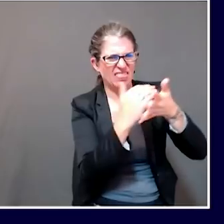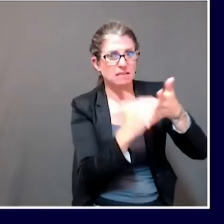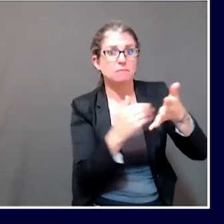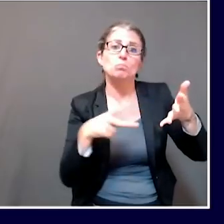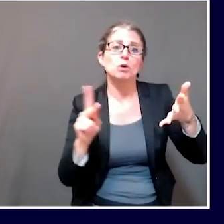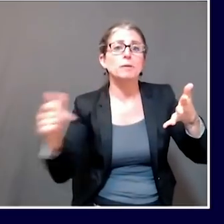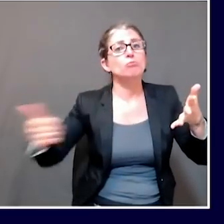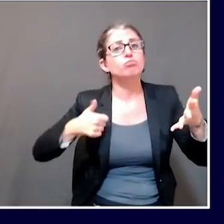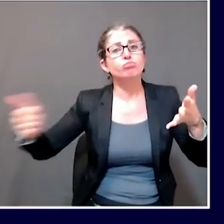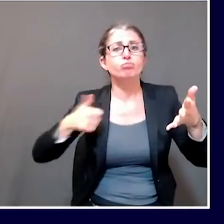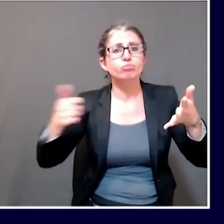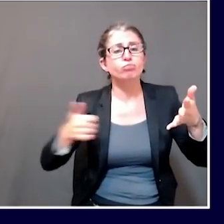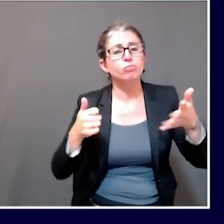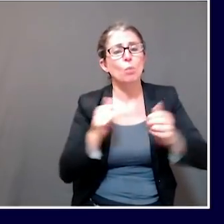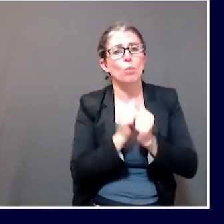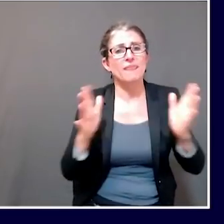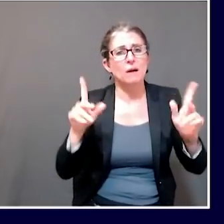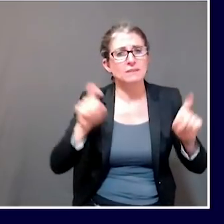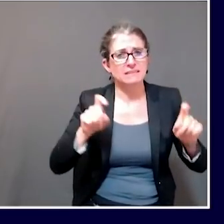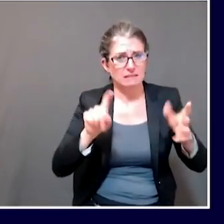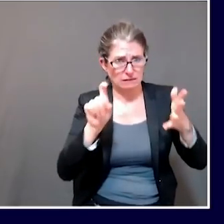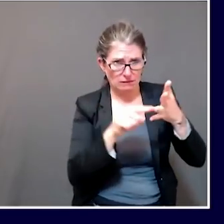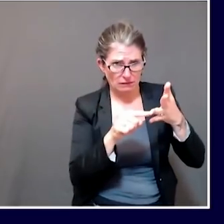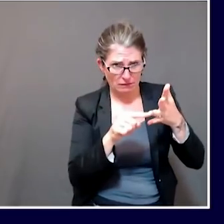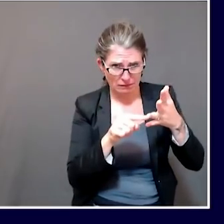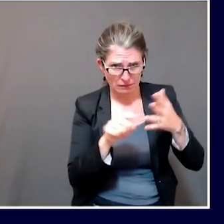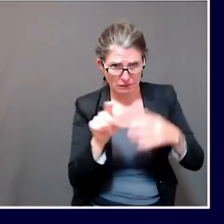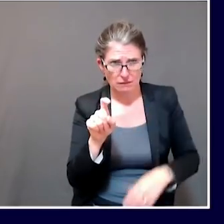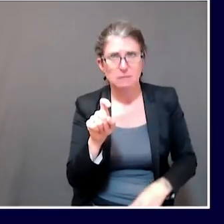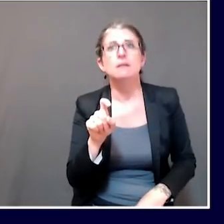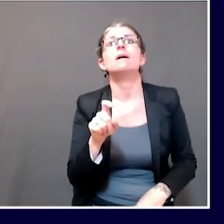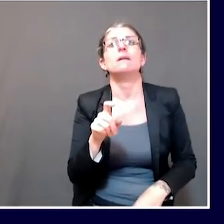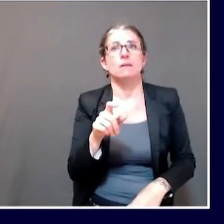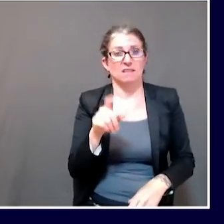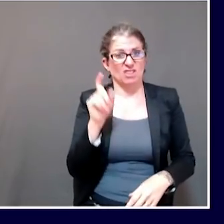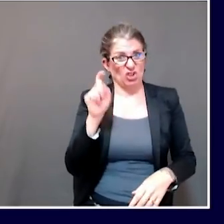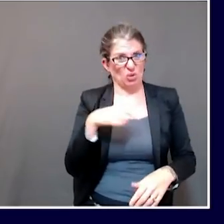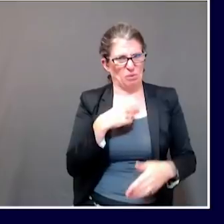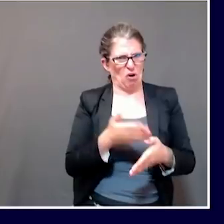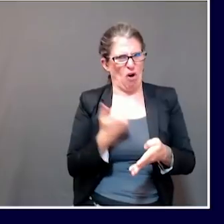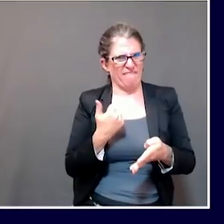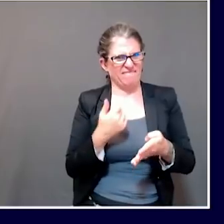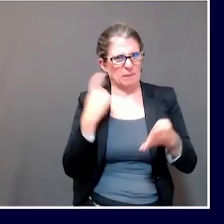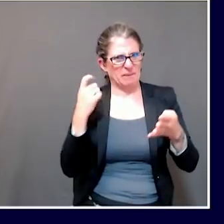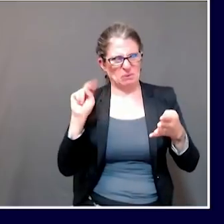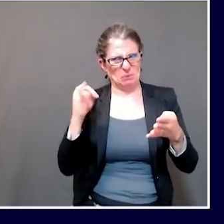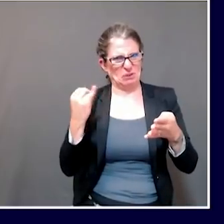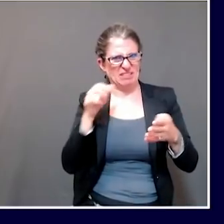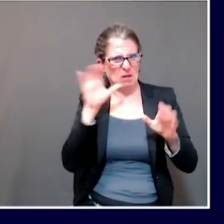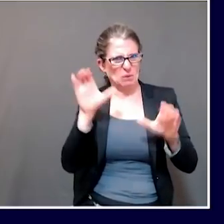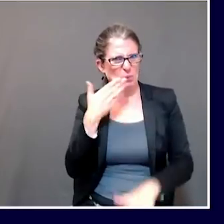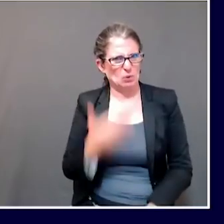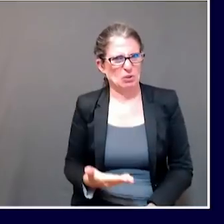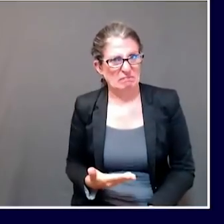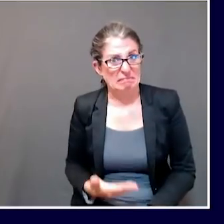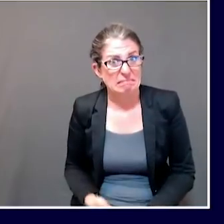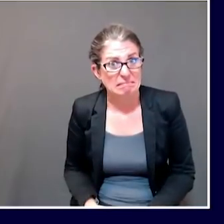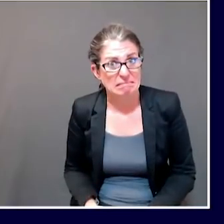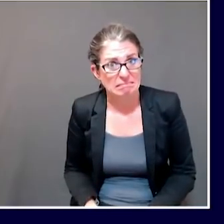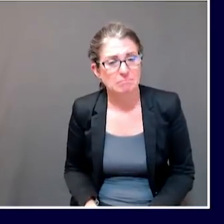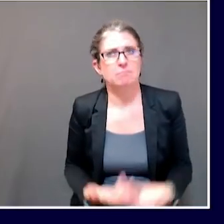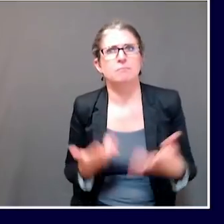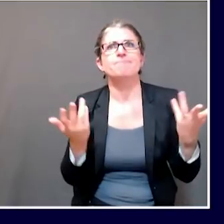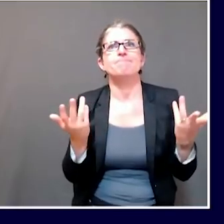on the negative test or quarantine regimen that the other states are on if they continue in this sort of unfortunate